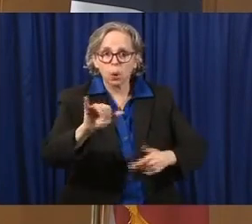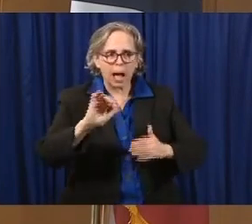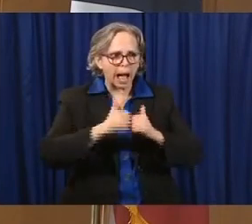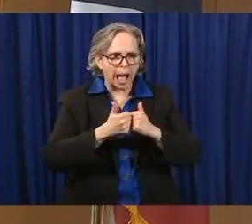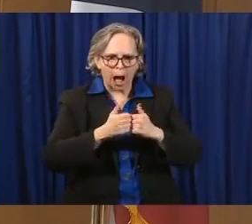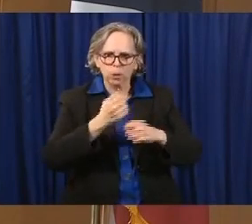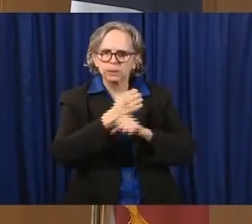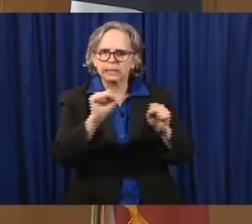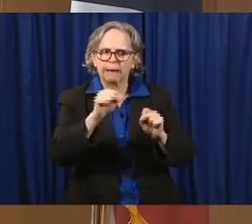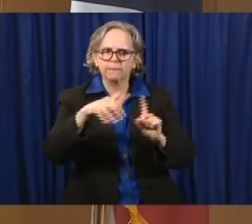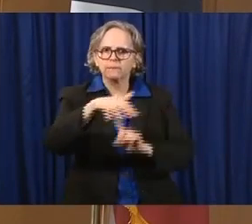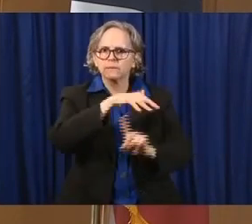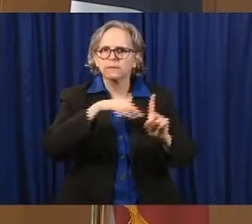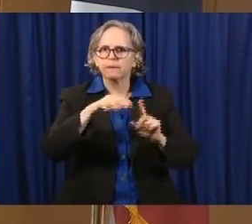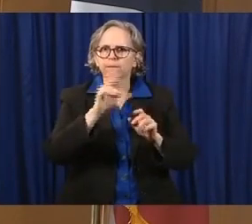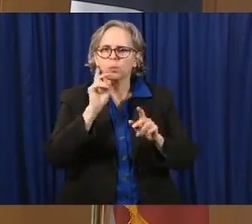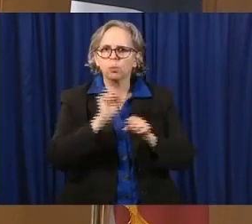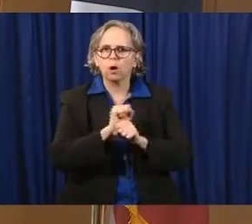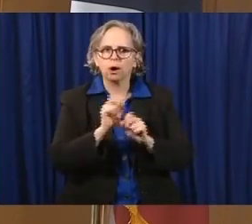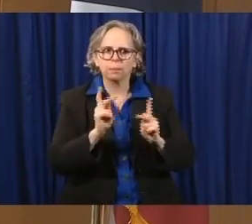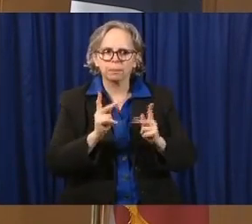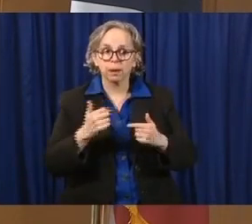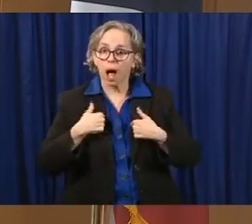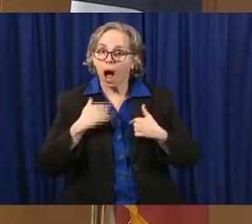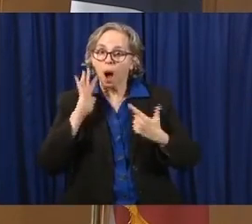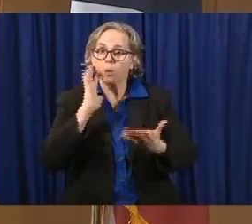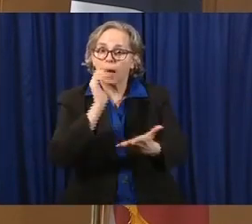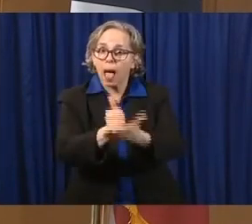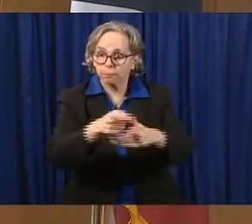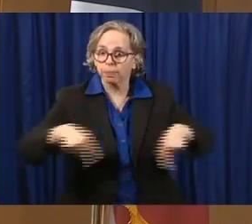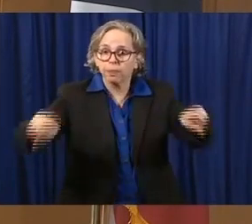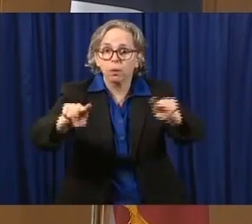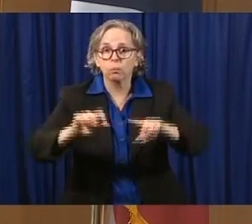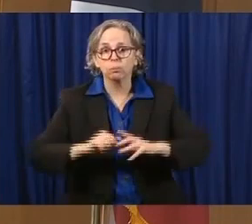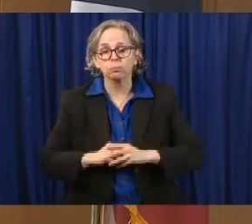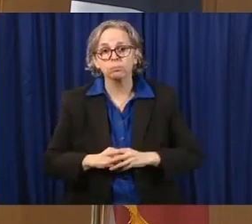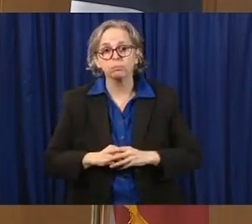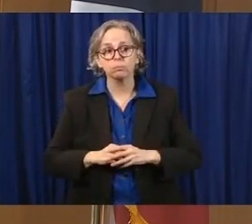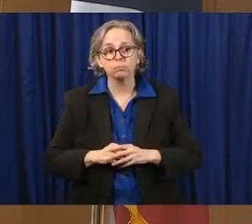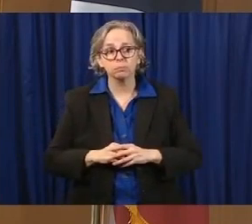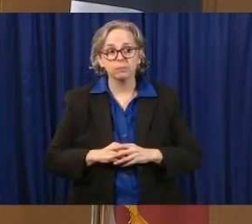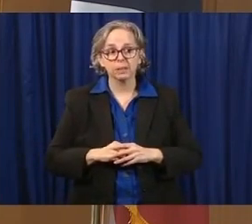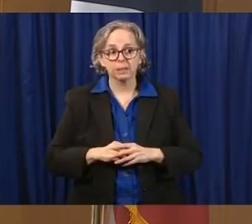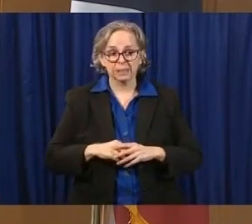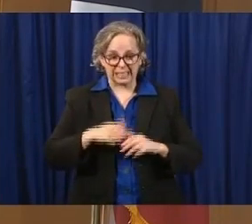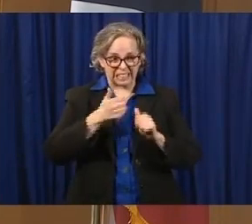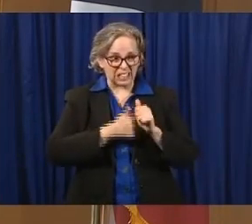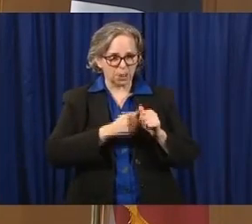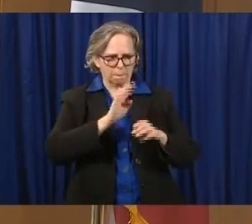you can do that make it safer for your employees. Because the truth is,